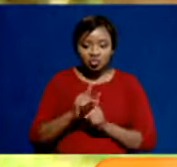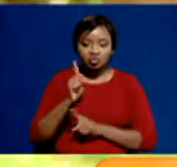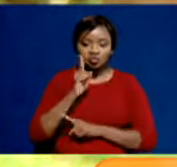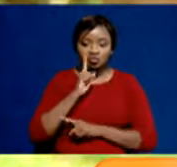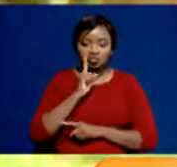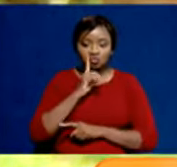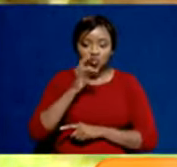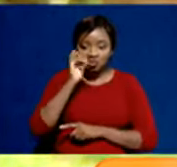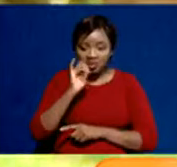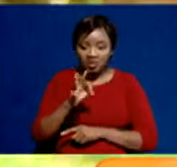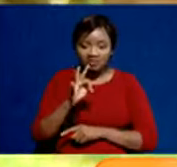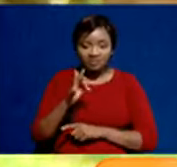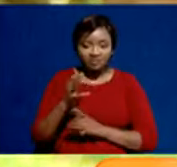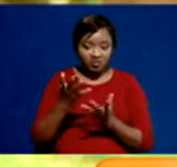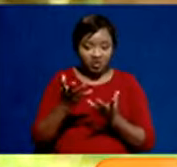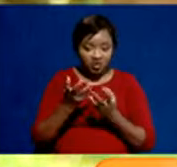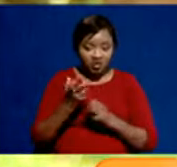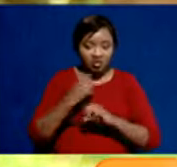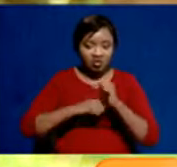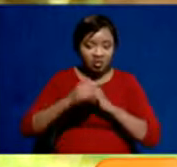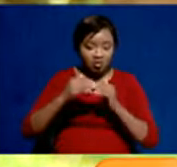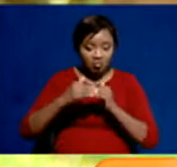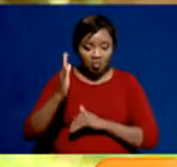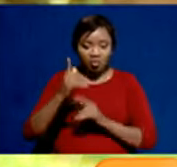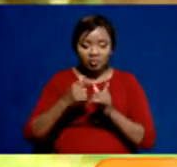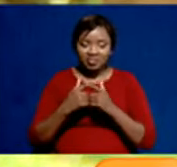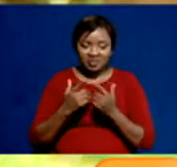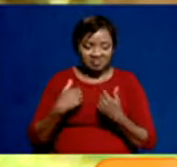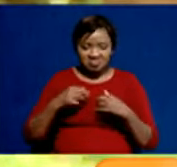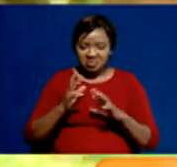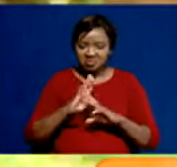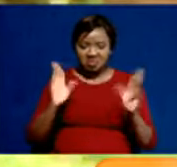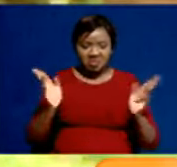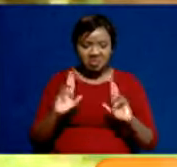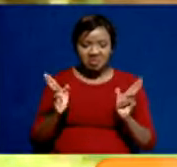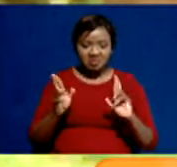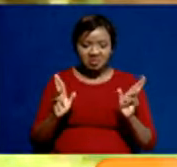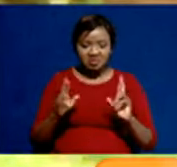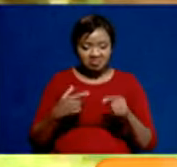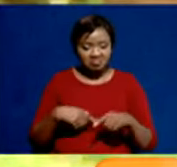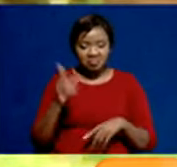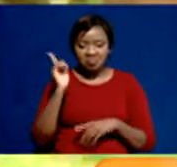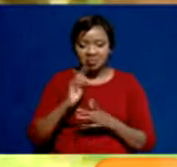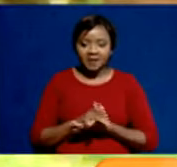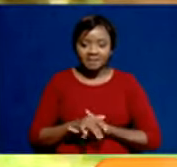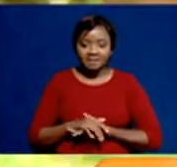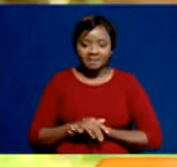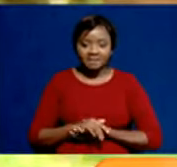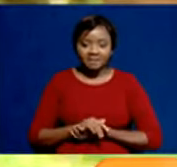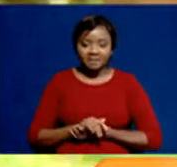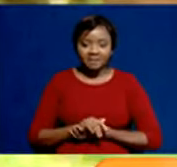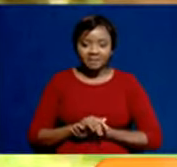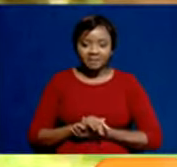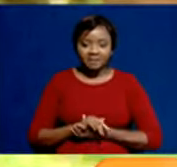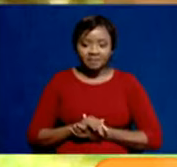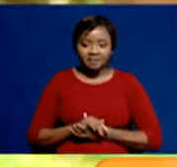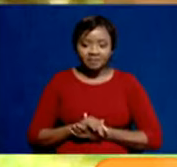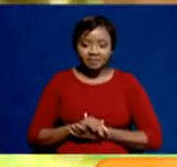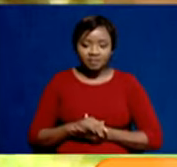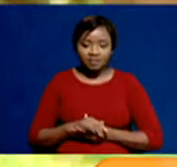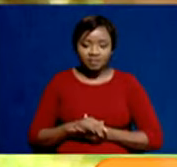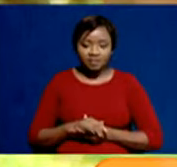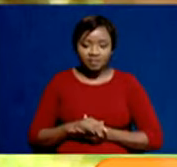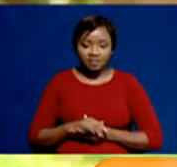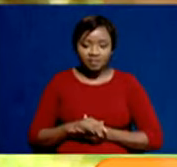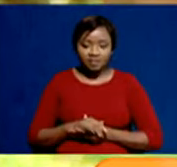situation demands it, that's something I'll gladly do. About the outcome of the engagements with